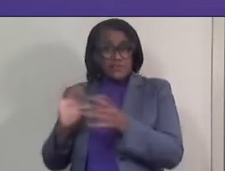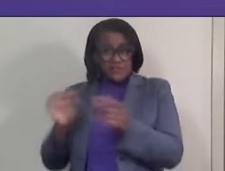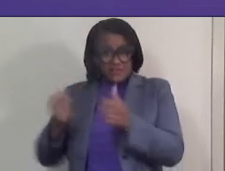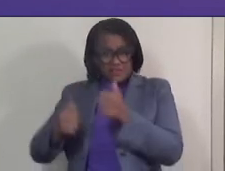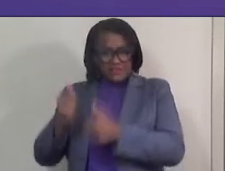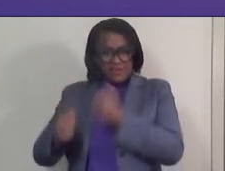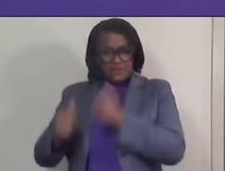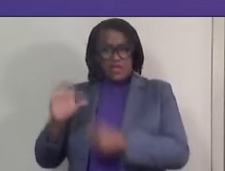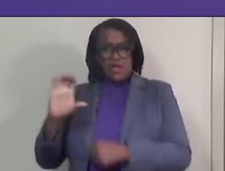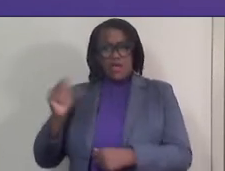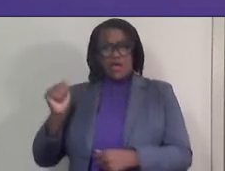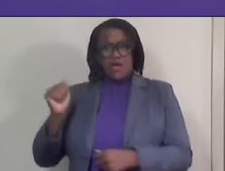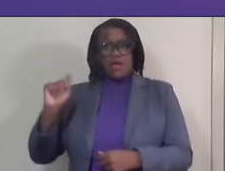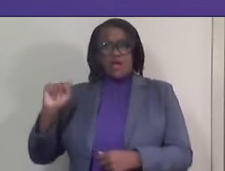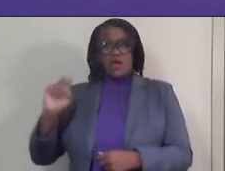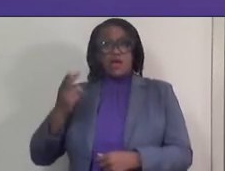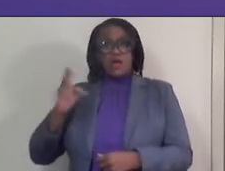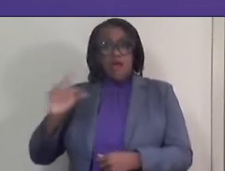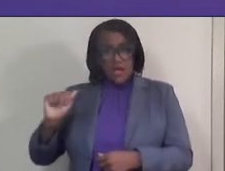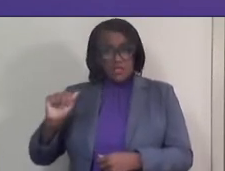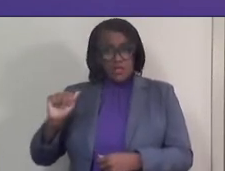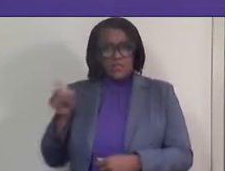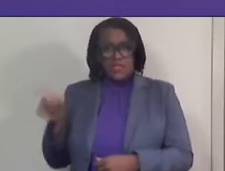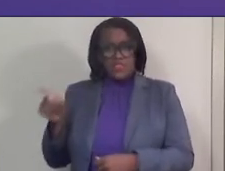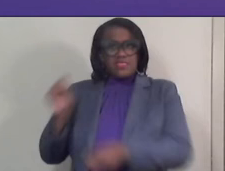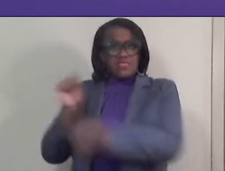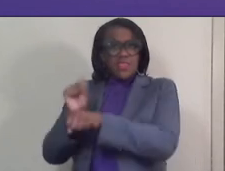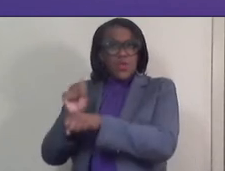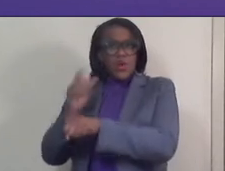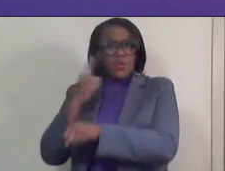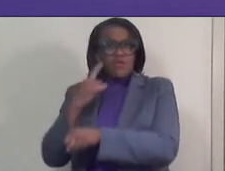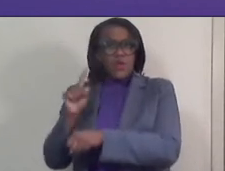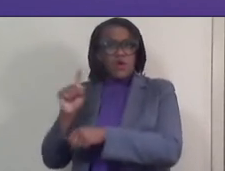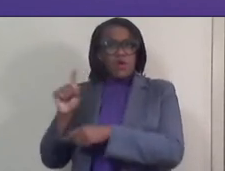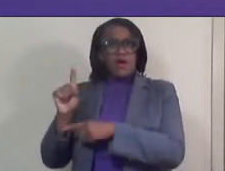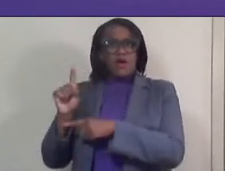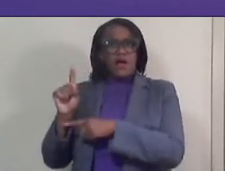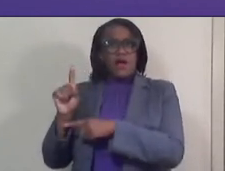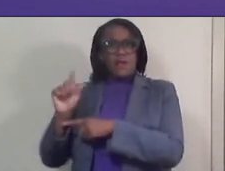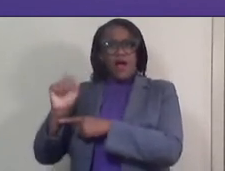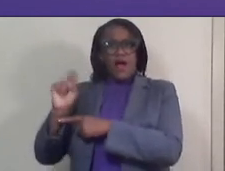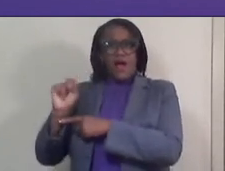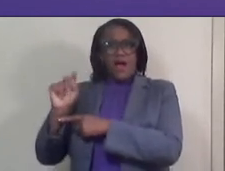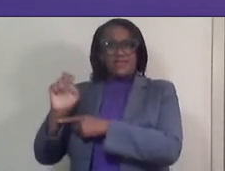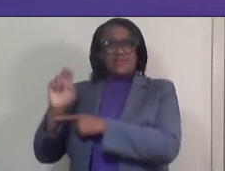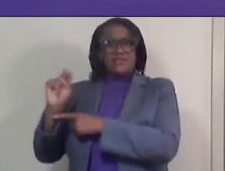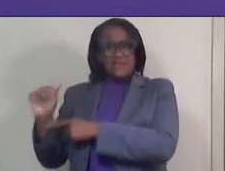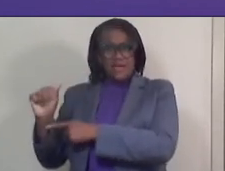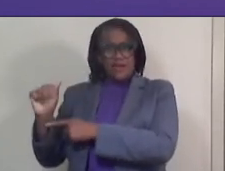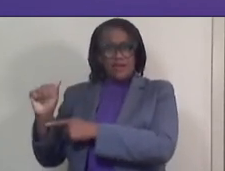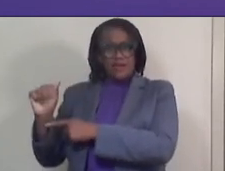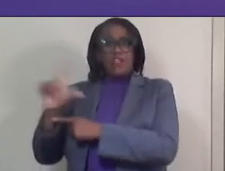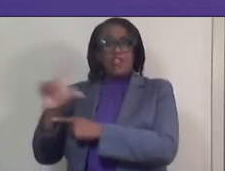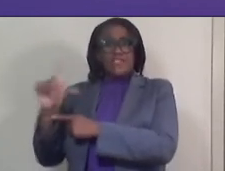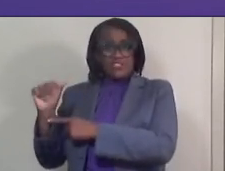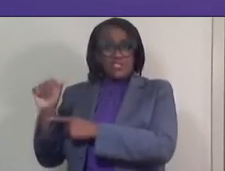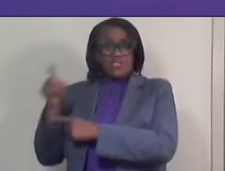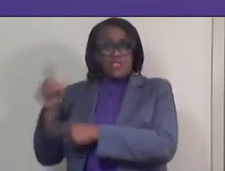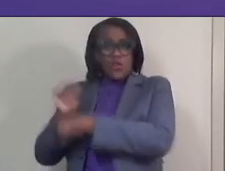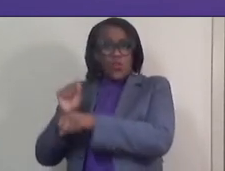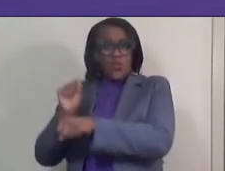Shata. They work for Antenna Los Angeles, a collective dedicated to language justice and